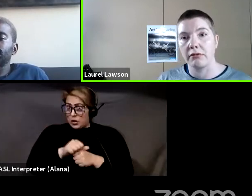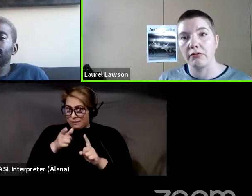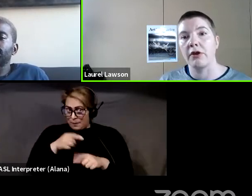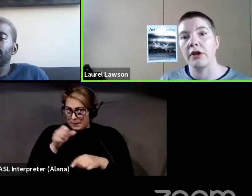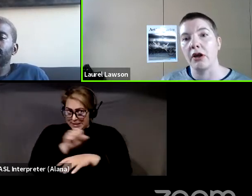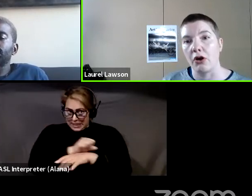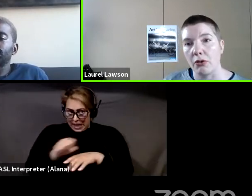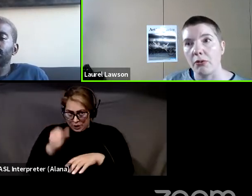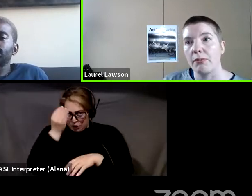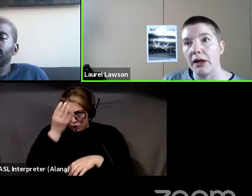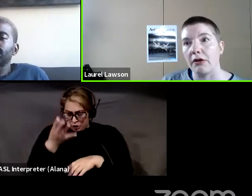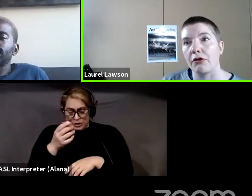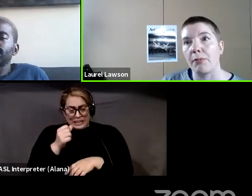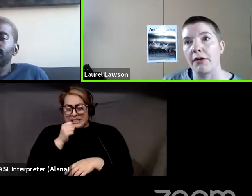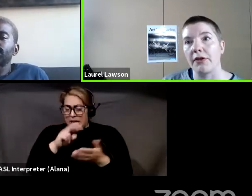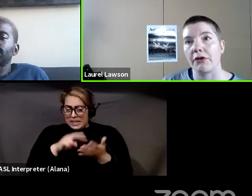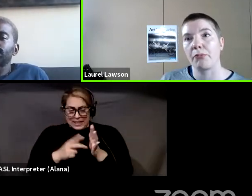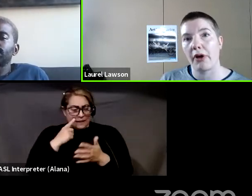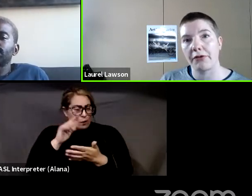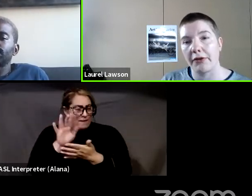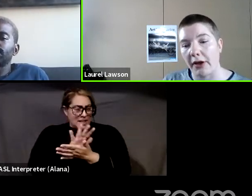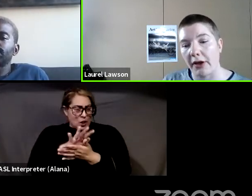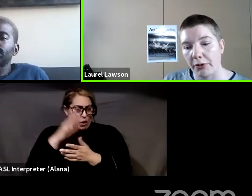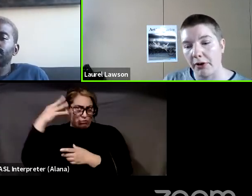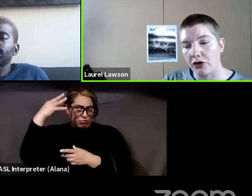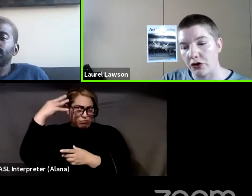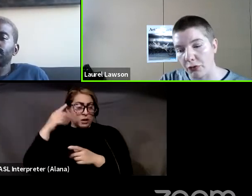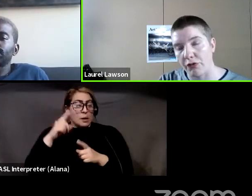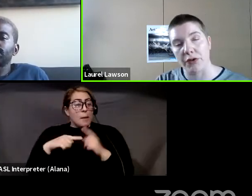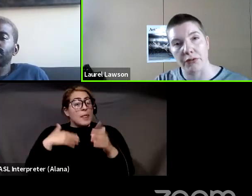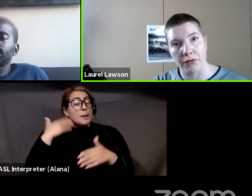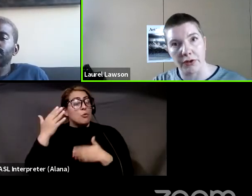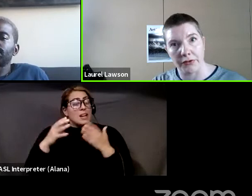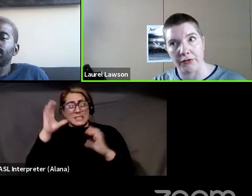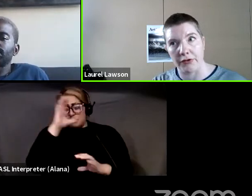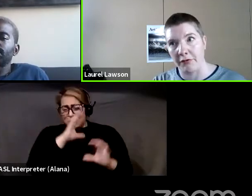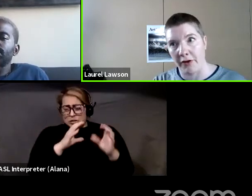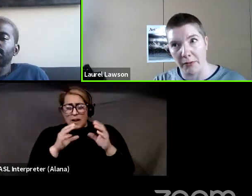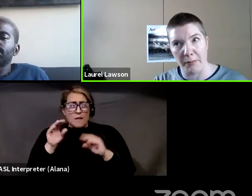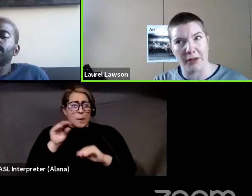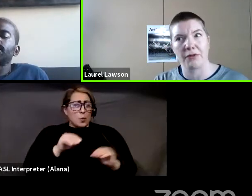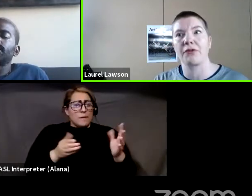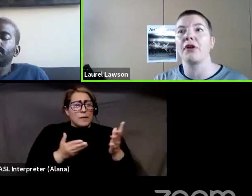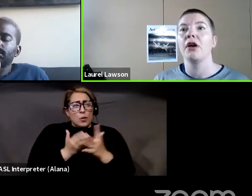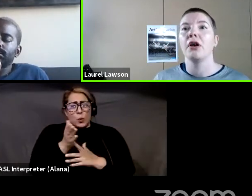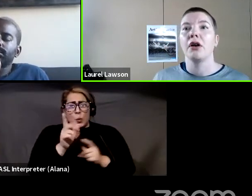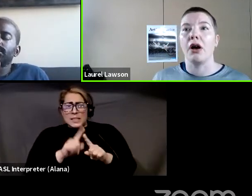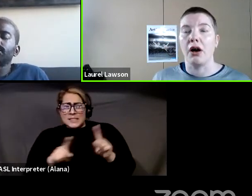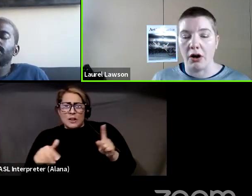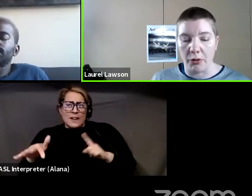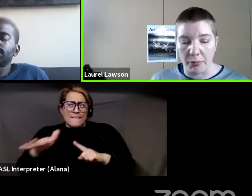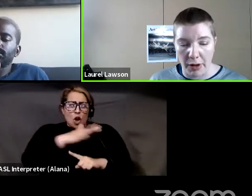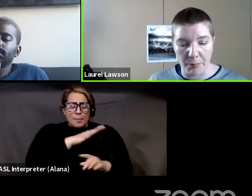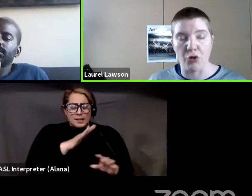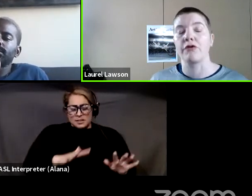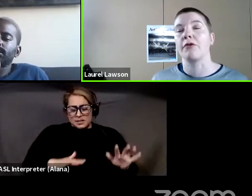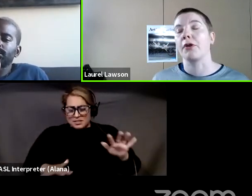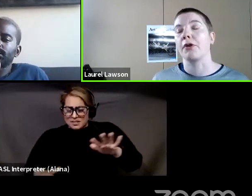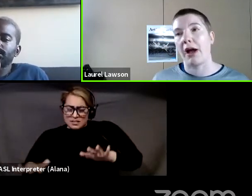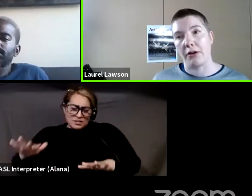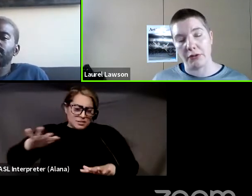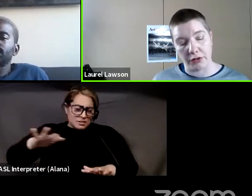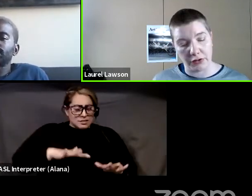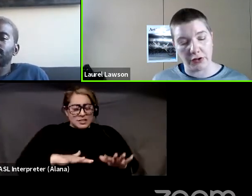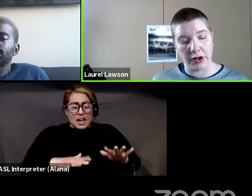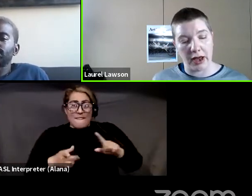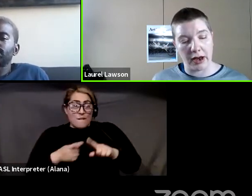a video piece, but this process exploration of moving through these different environments and moving from